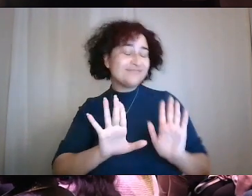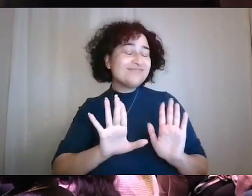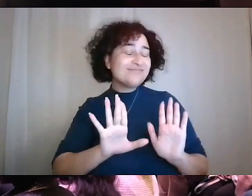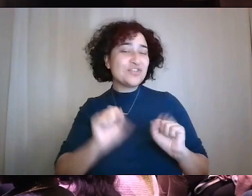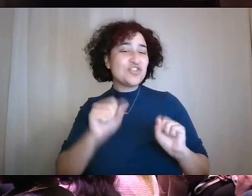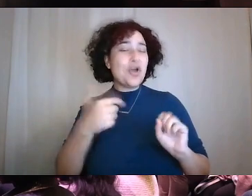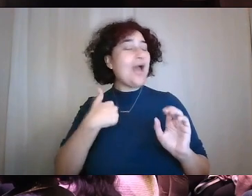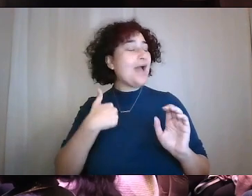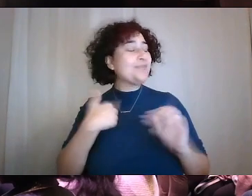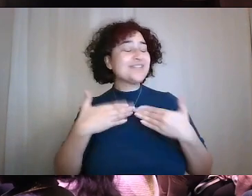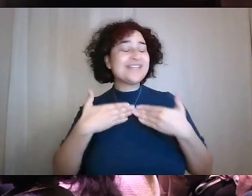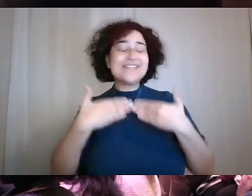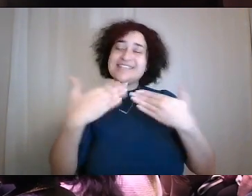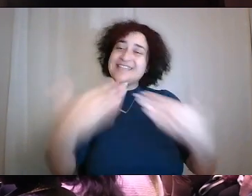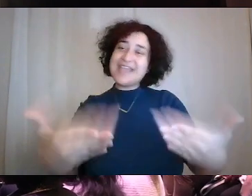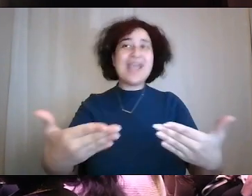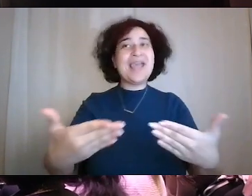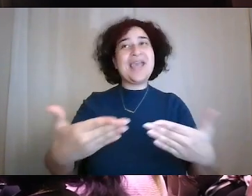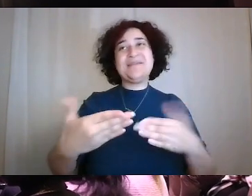I'm just gonna keep going.